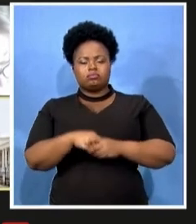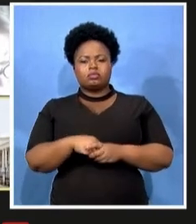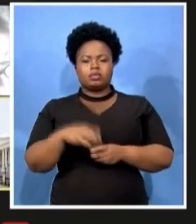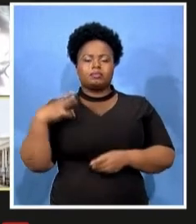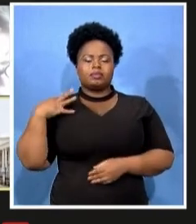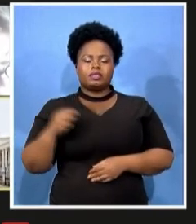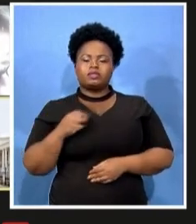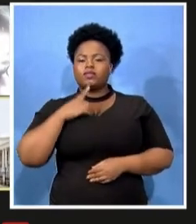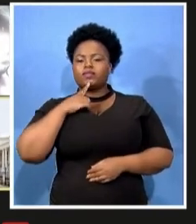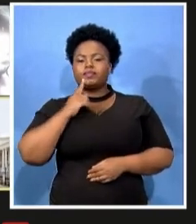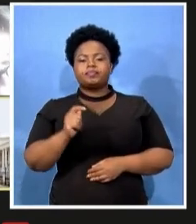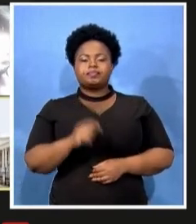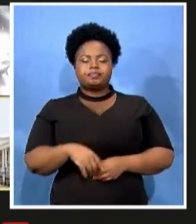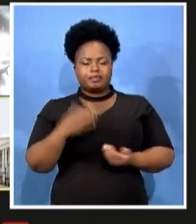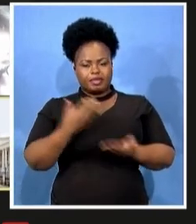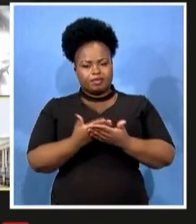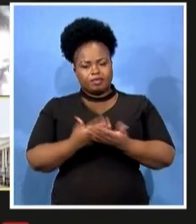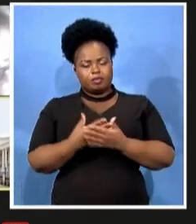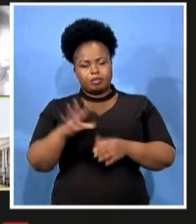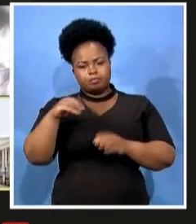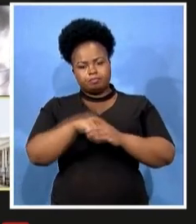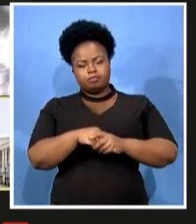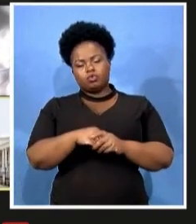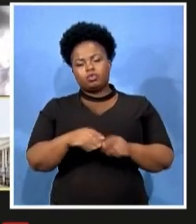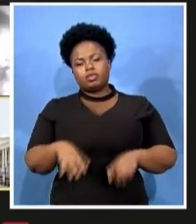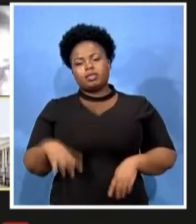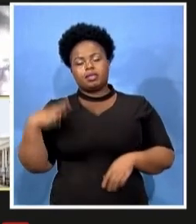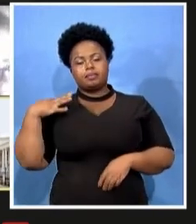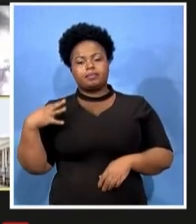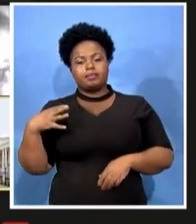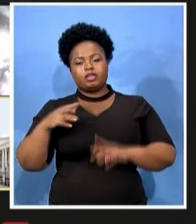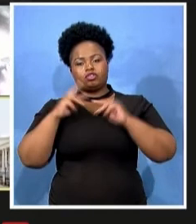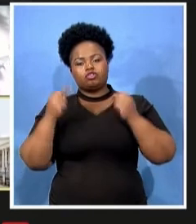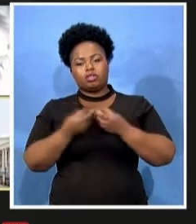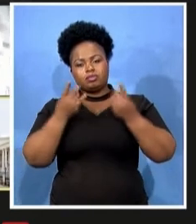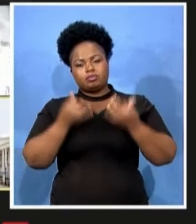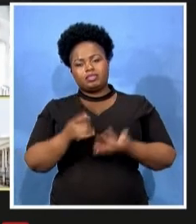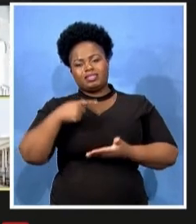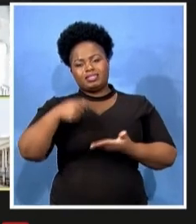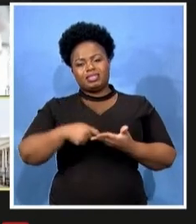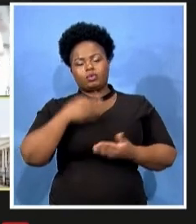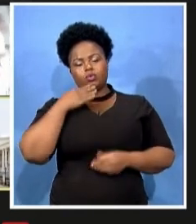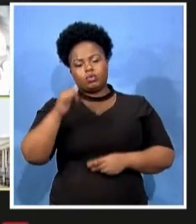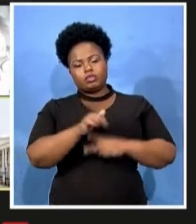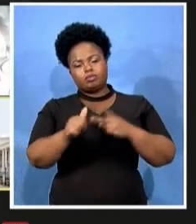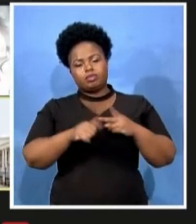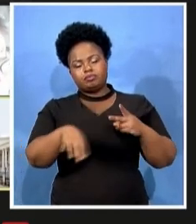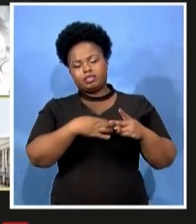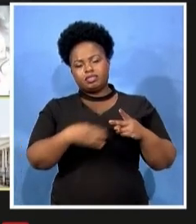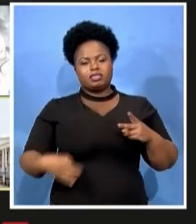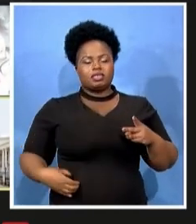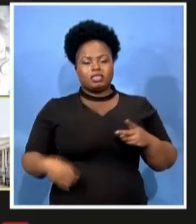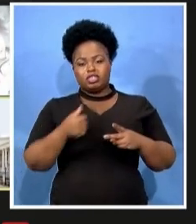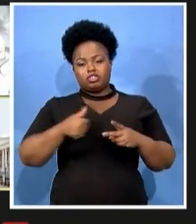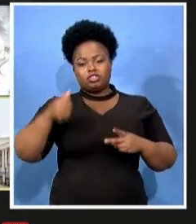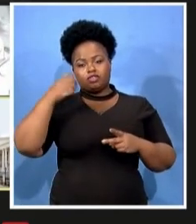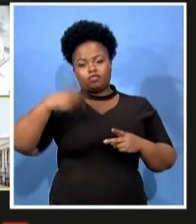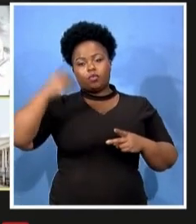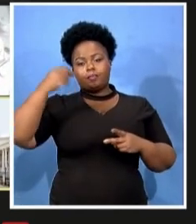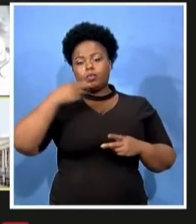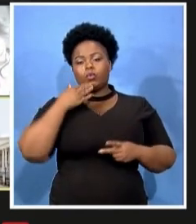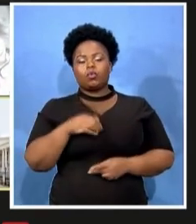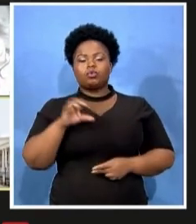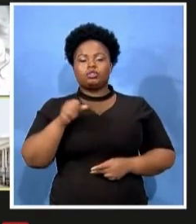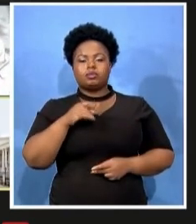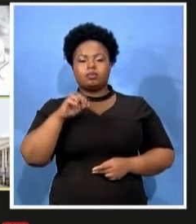National Treasury, signed by EFF Deputy President and Chief Whip, Honorable Shivambu. Now,